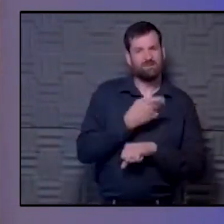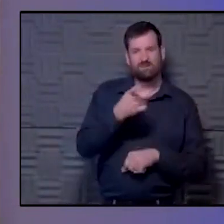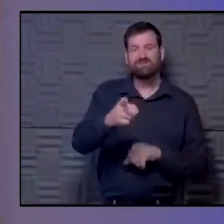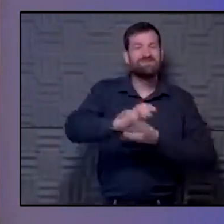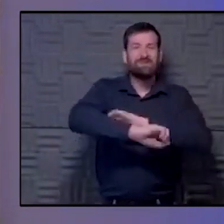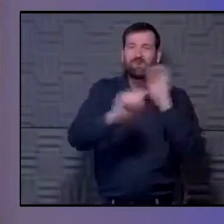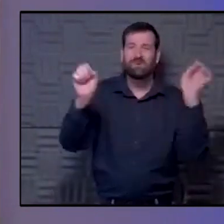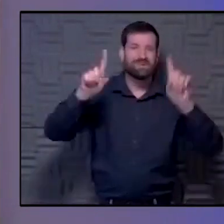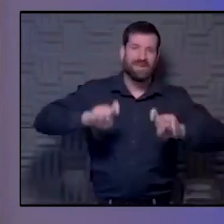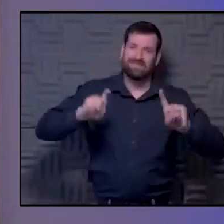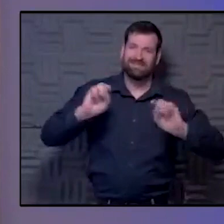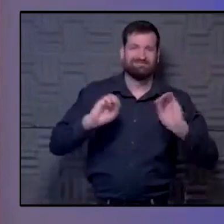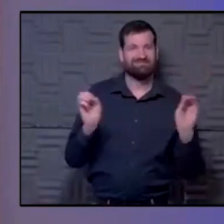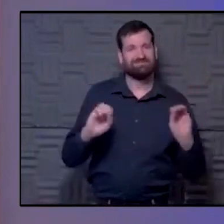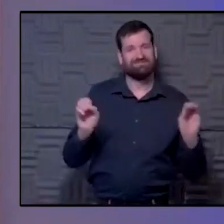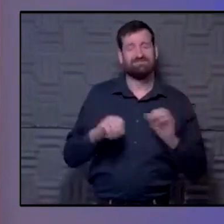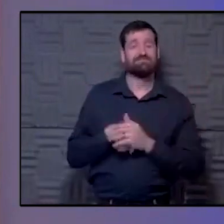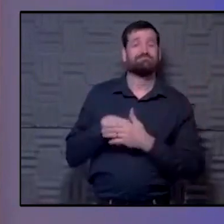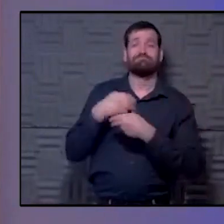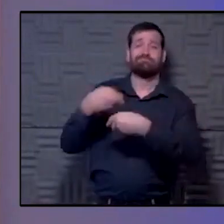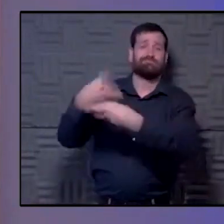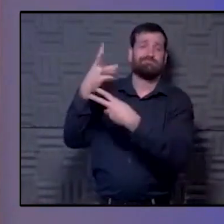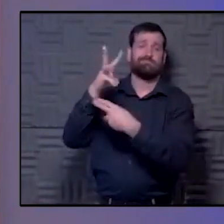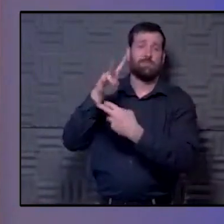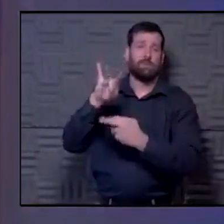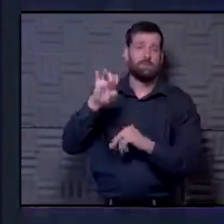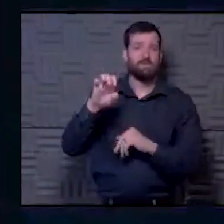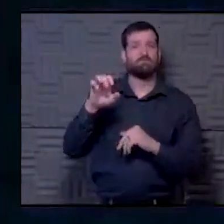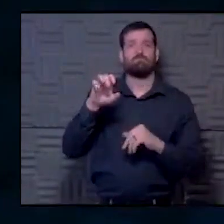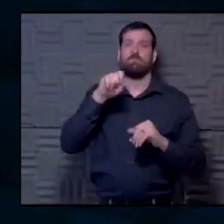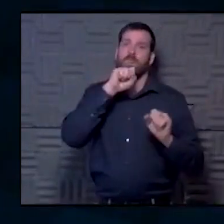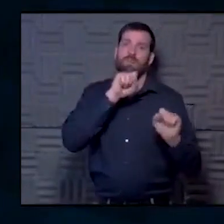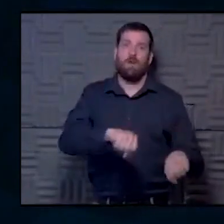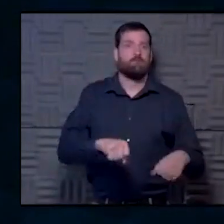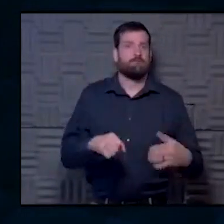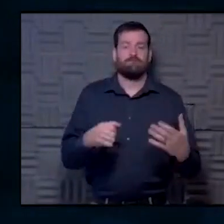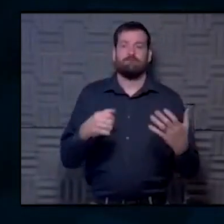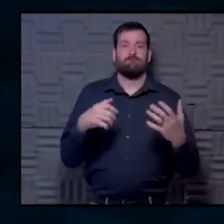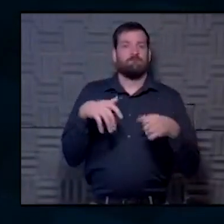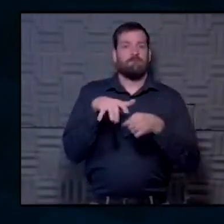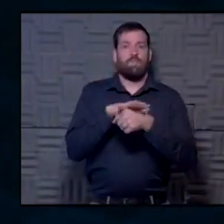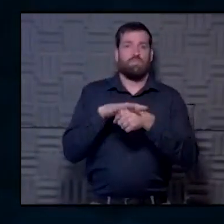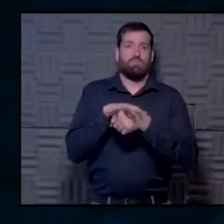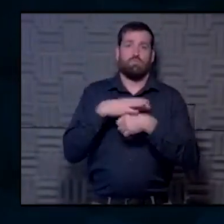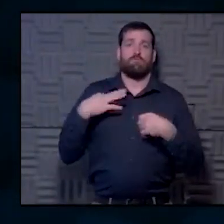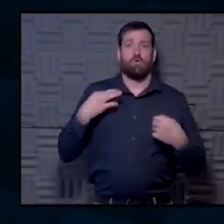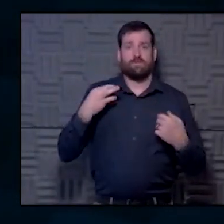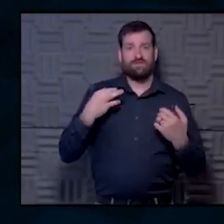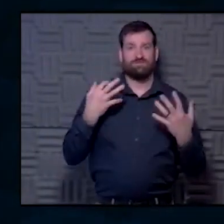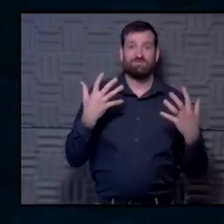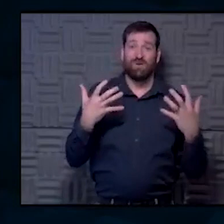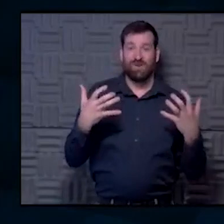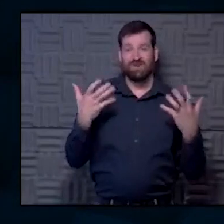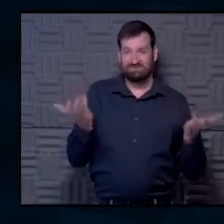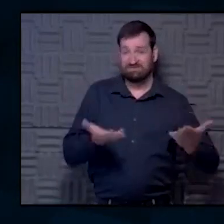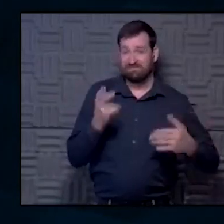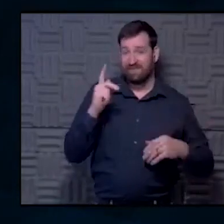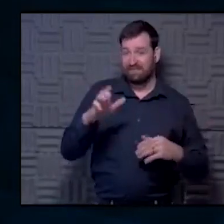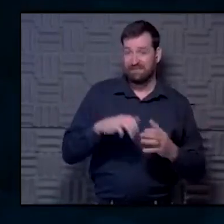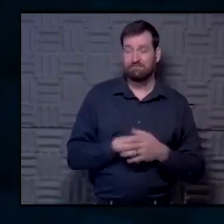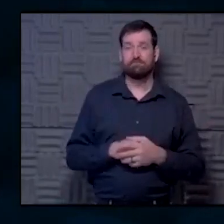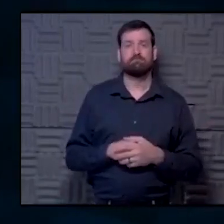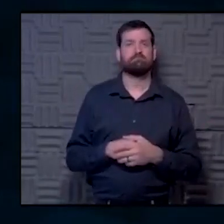test. So just go to our website, and we would love to have local volunteers right here in Kansas City.